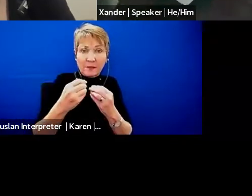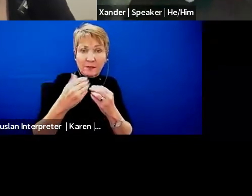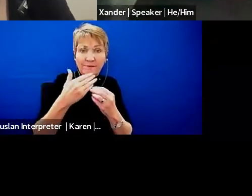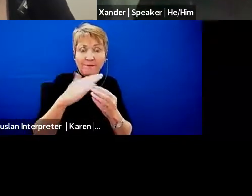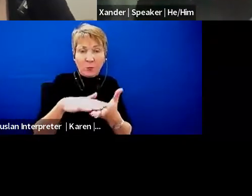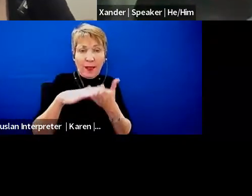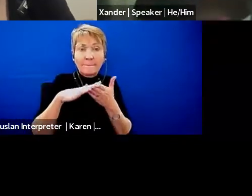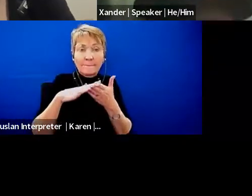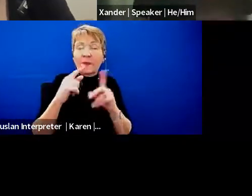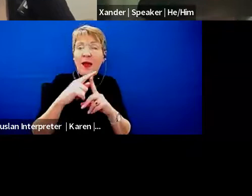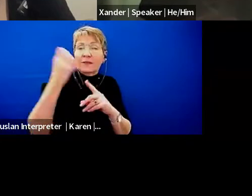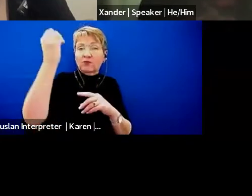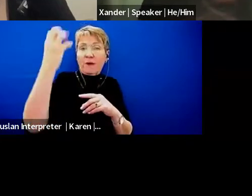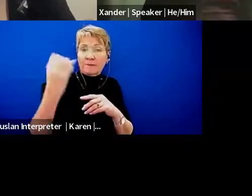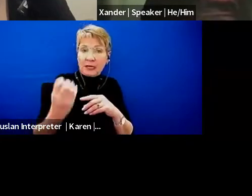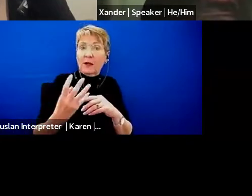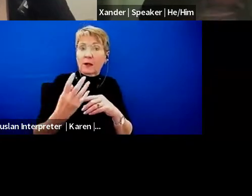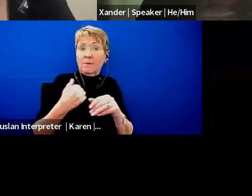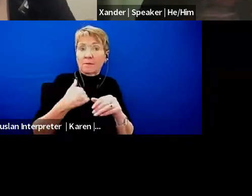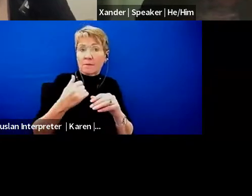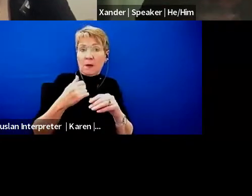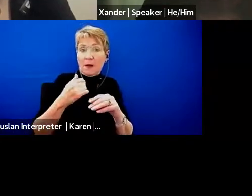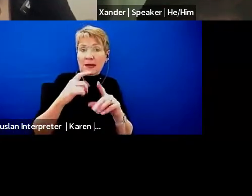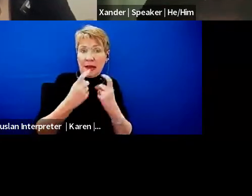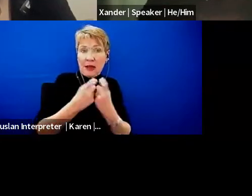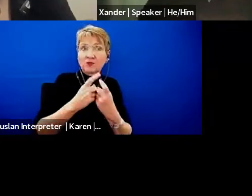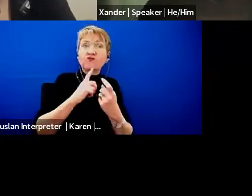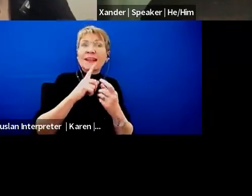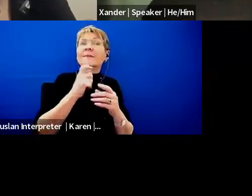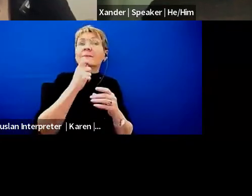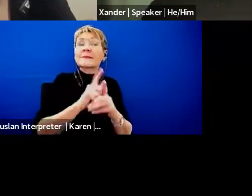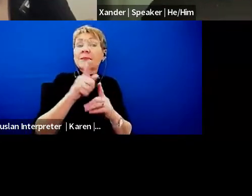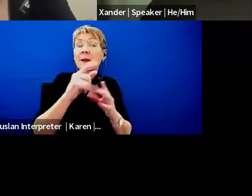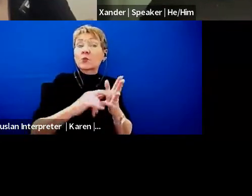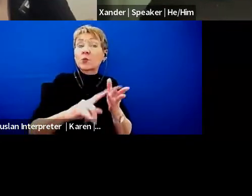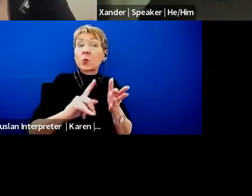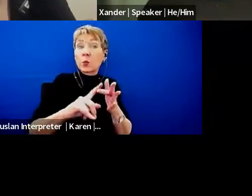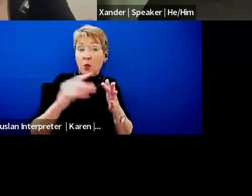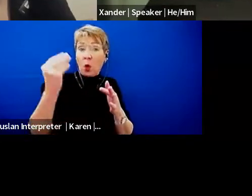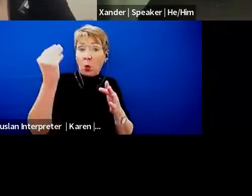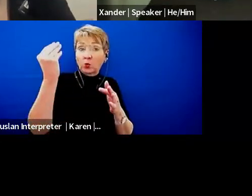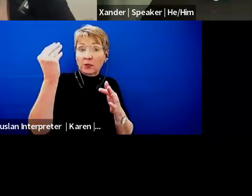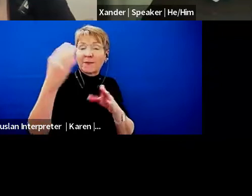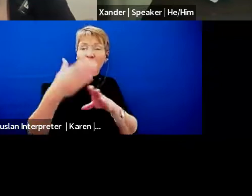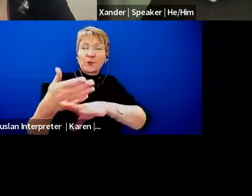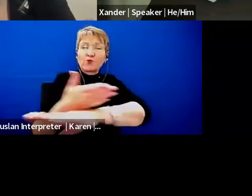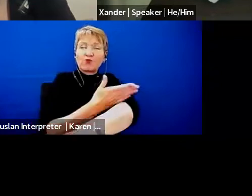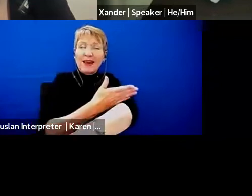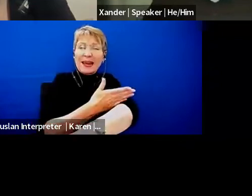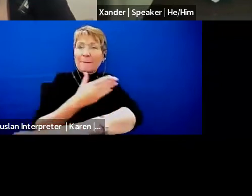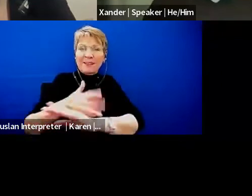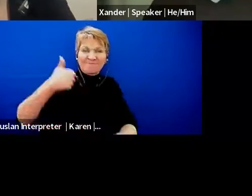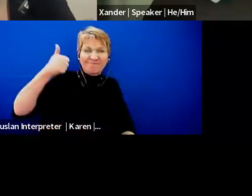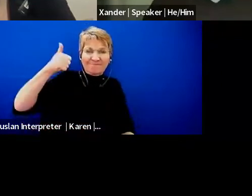So red, yeah, what like Sue's holding up, except green meaning I'm great with my work,